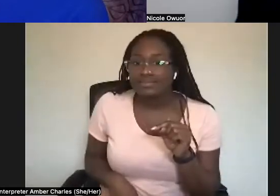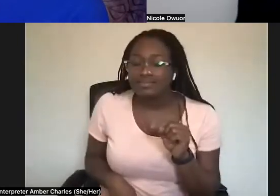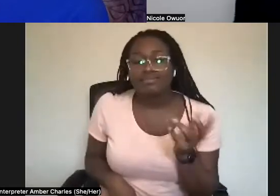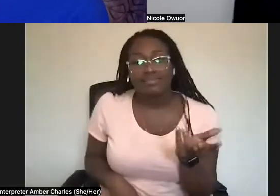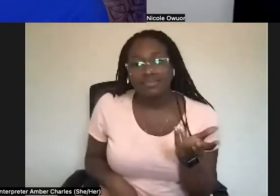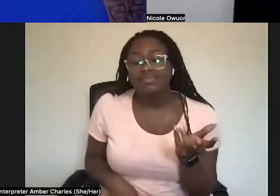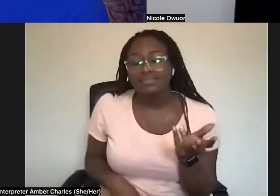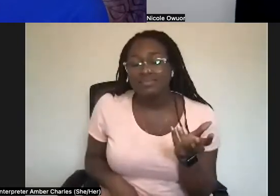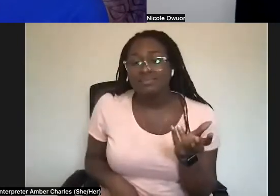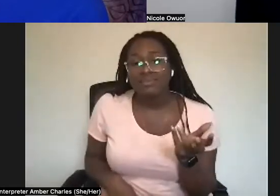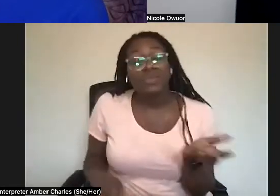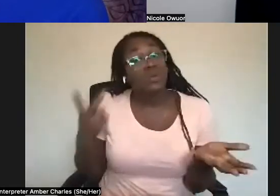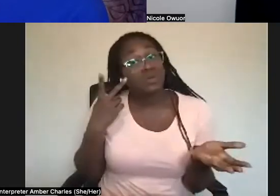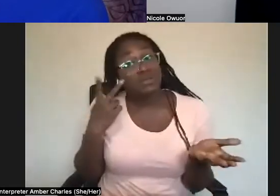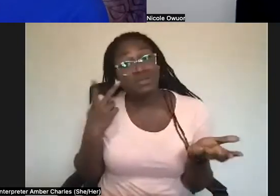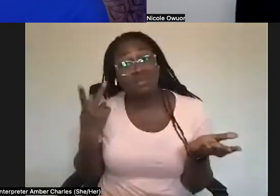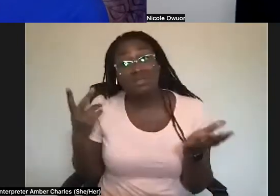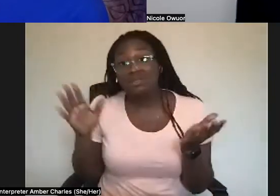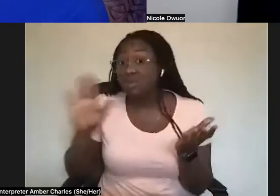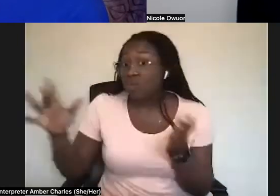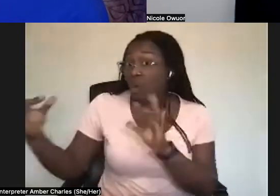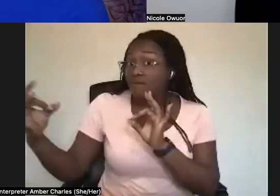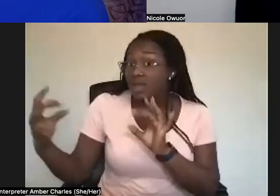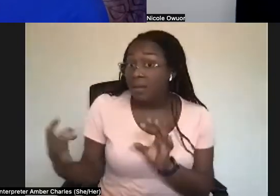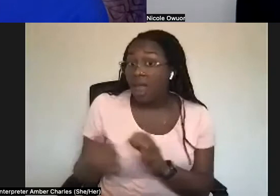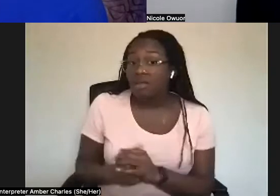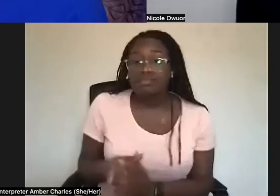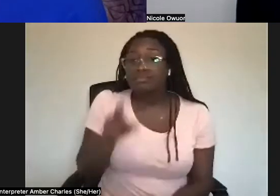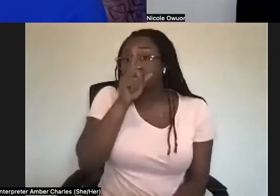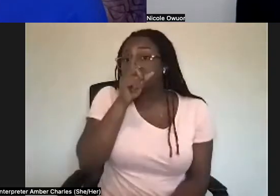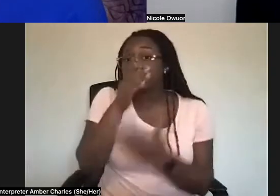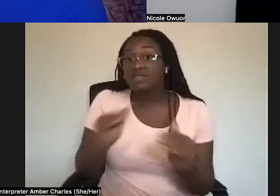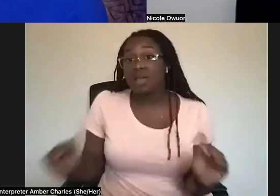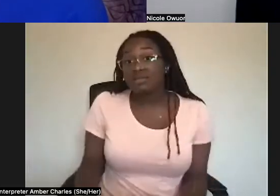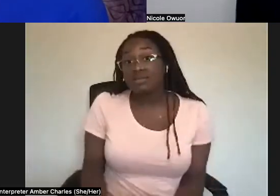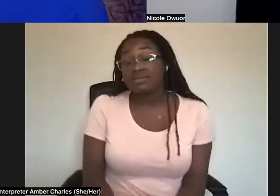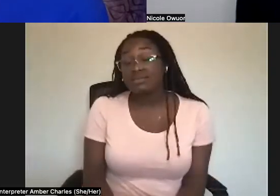Let's see what they have to say back. And it was silence.